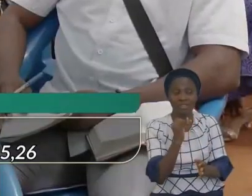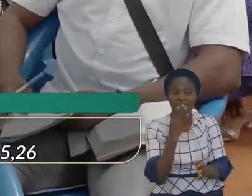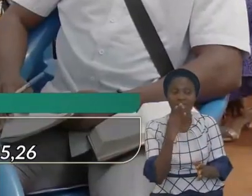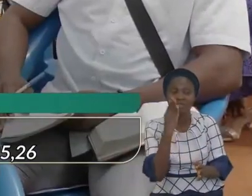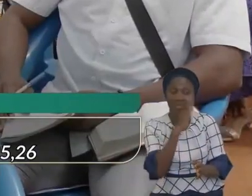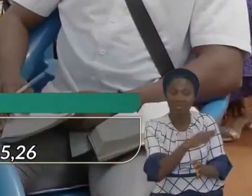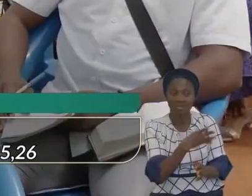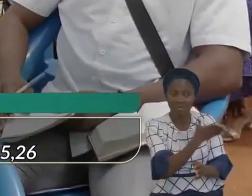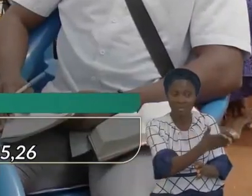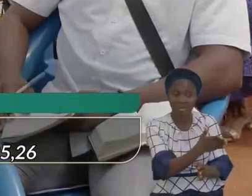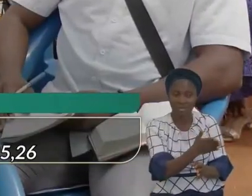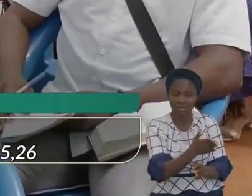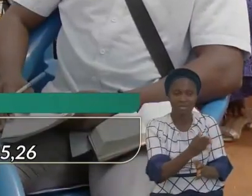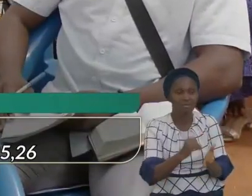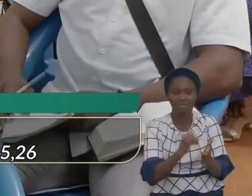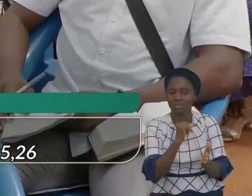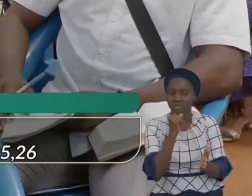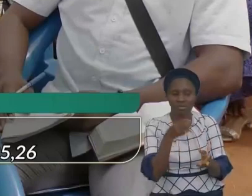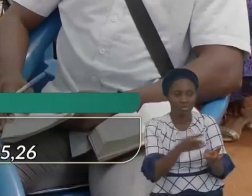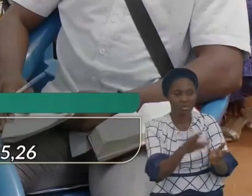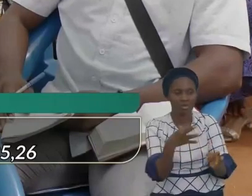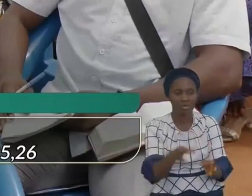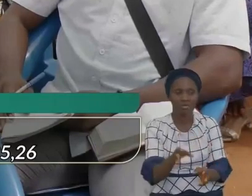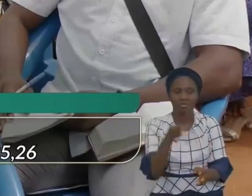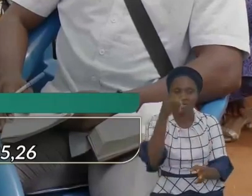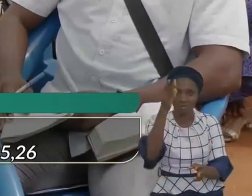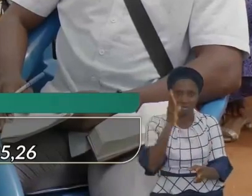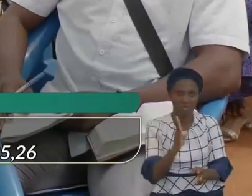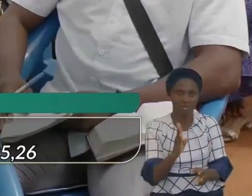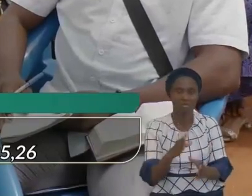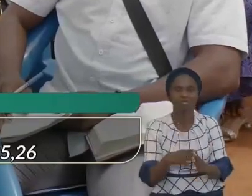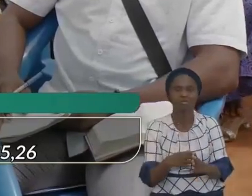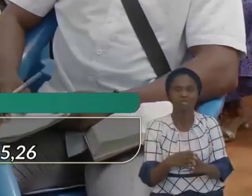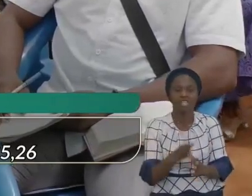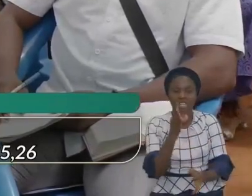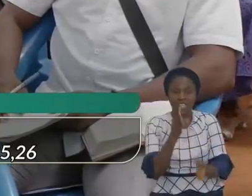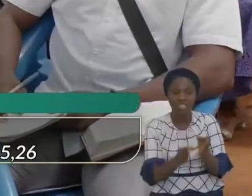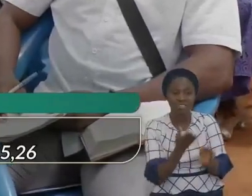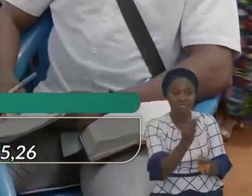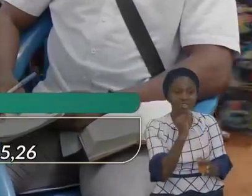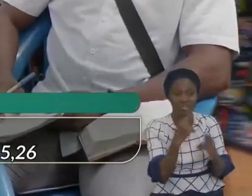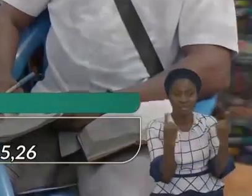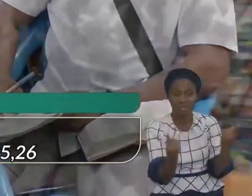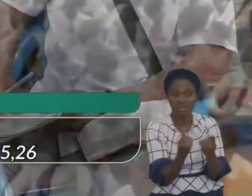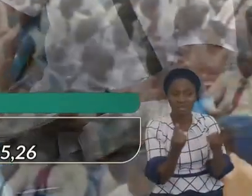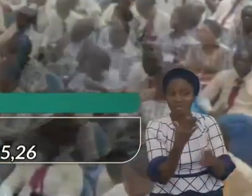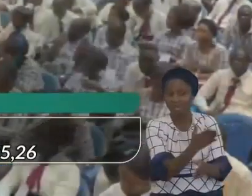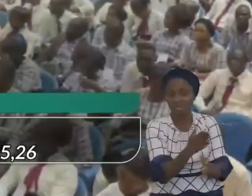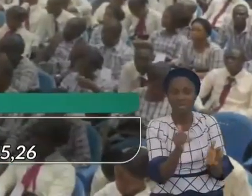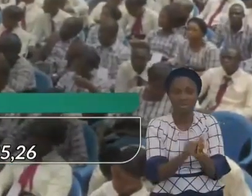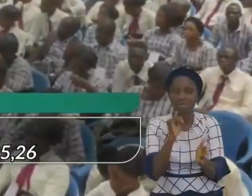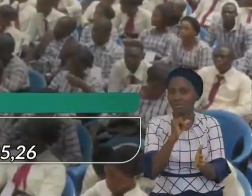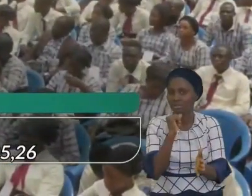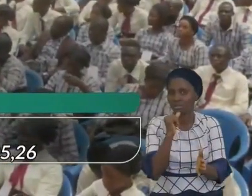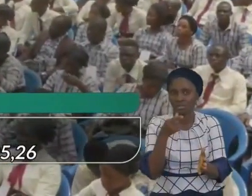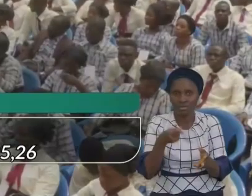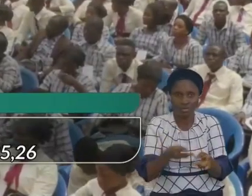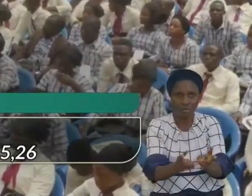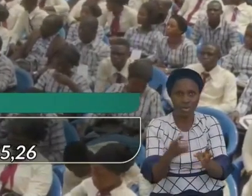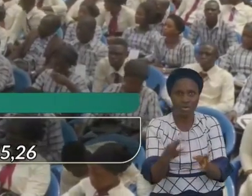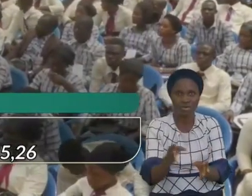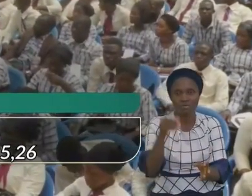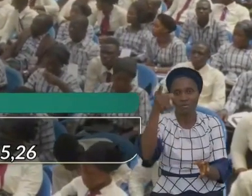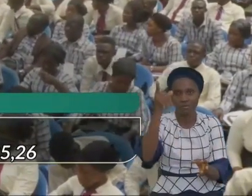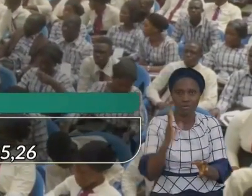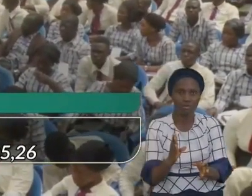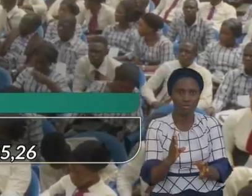If there is sin there, that's not the way of God. If that's the way the drunkards take and